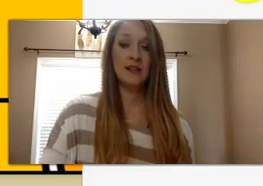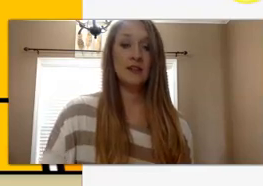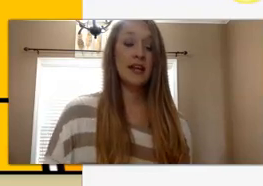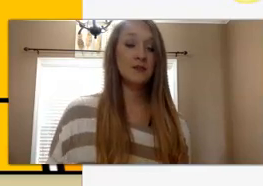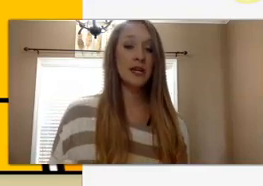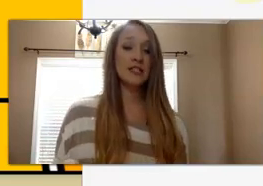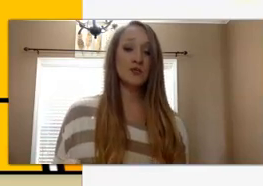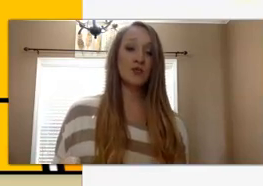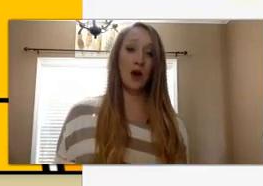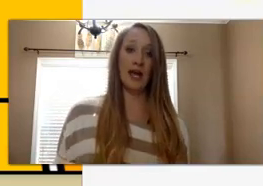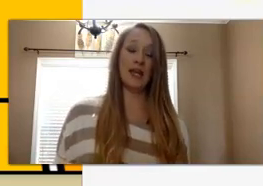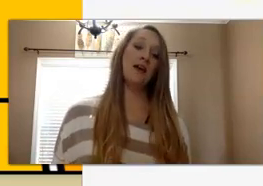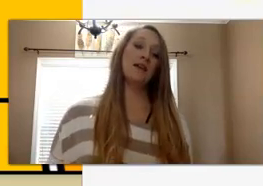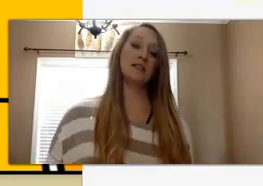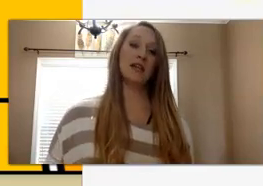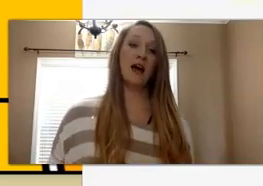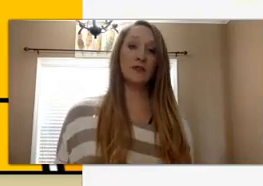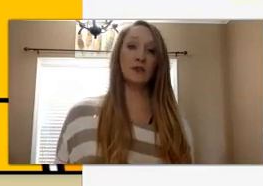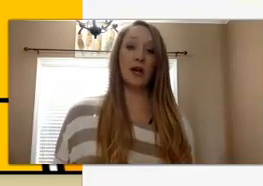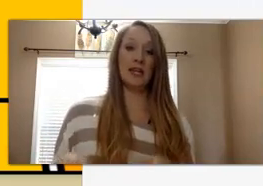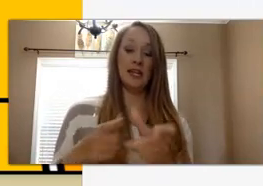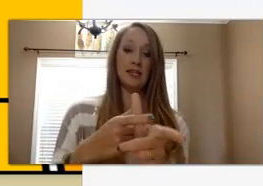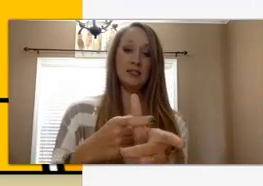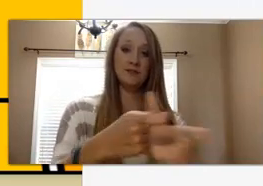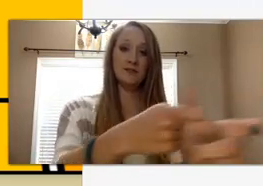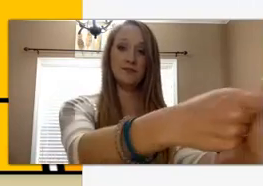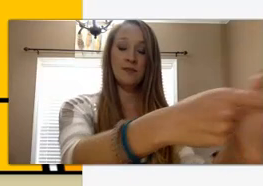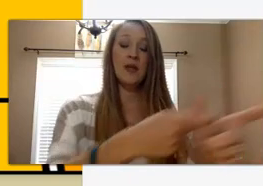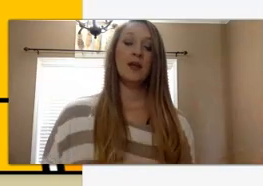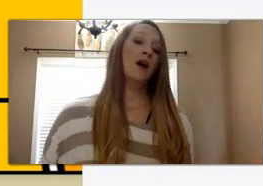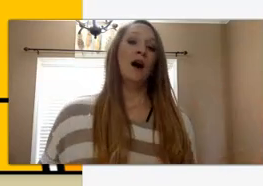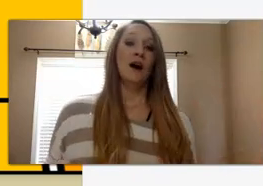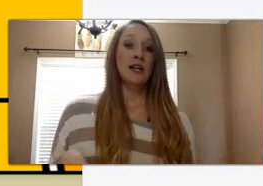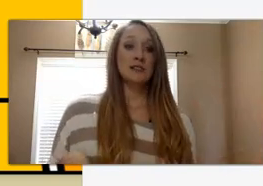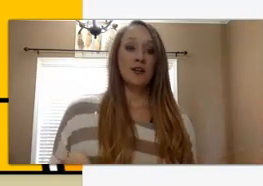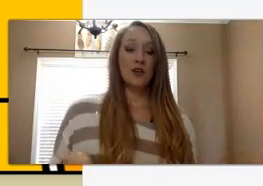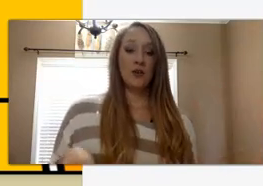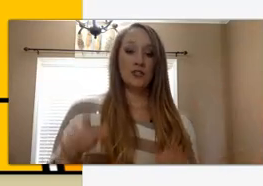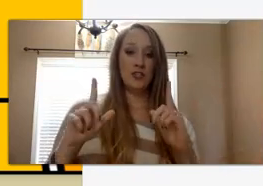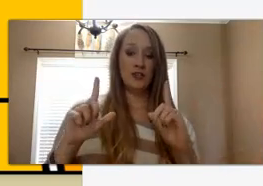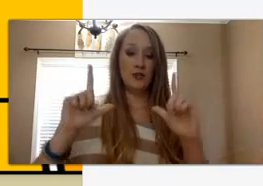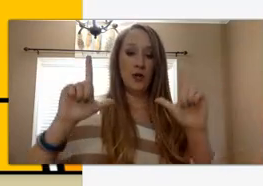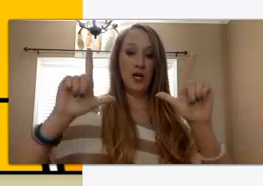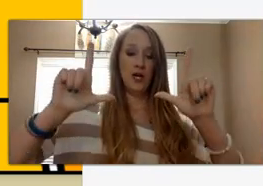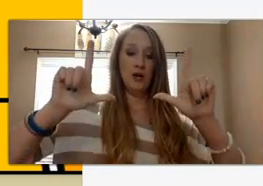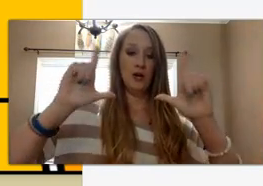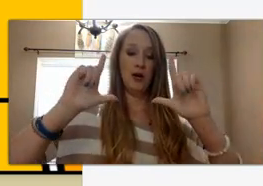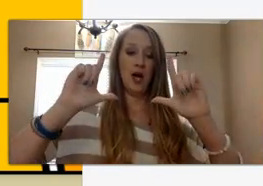Okay, so the next one is run. The sign for run is, all right, so you're going